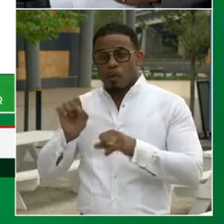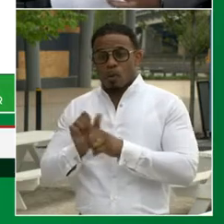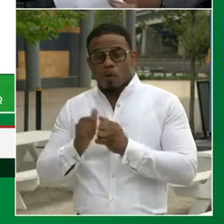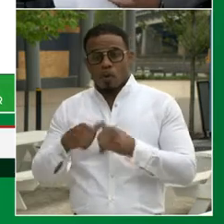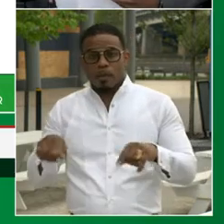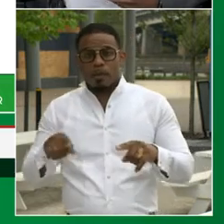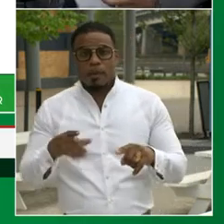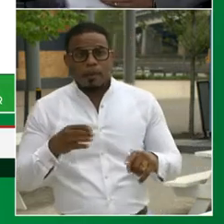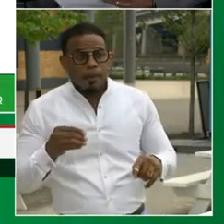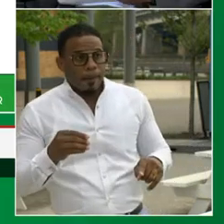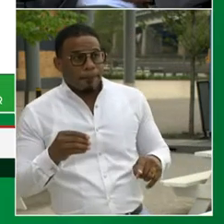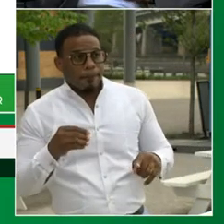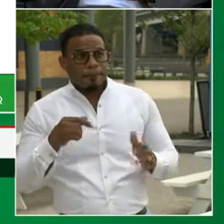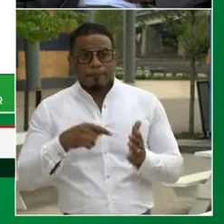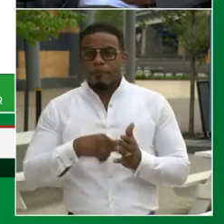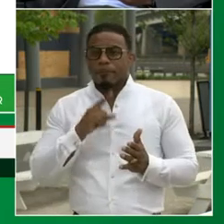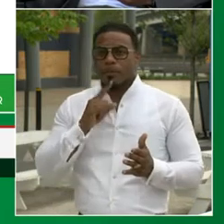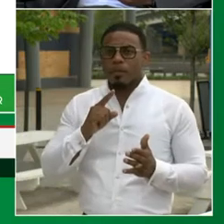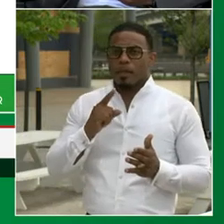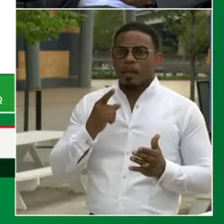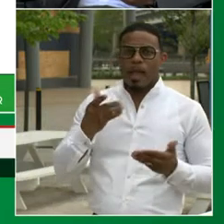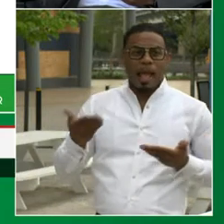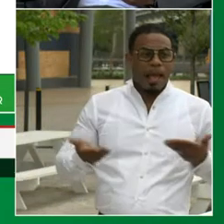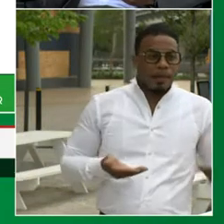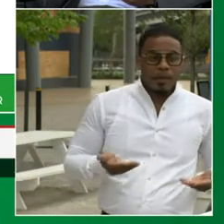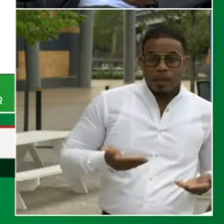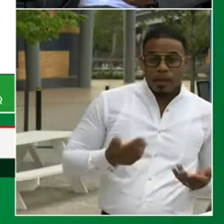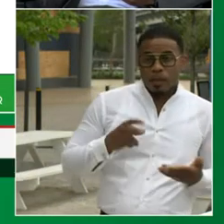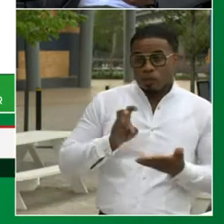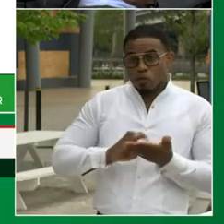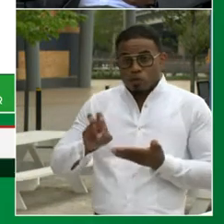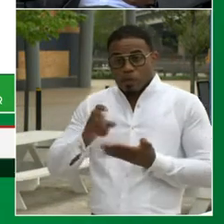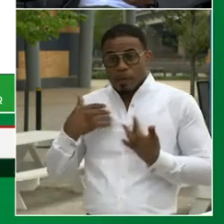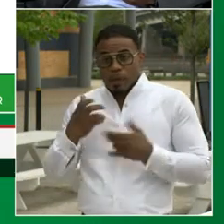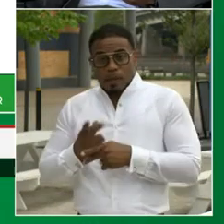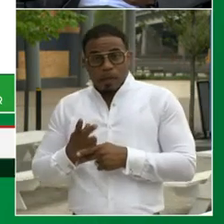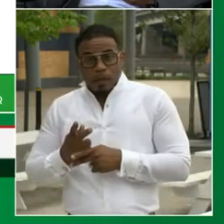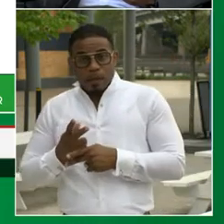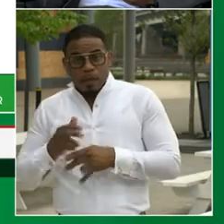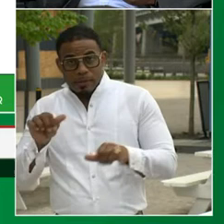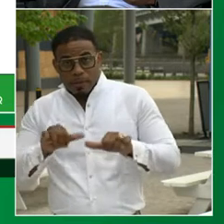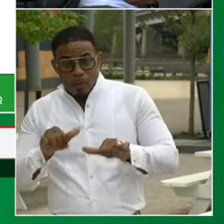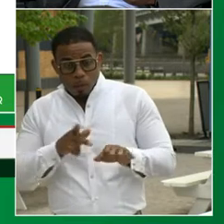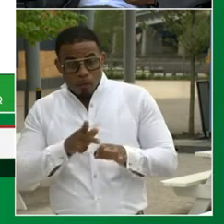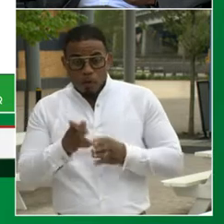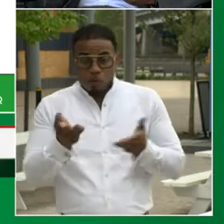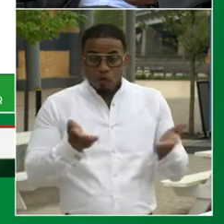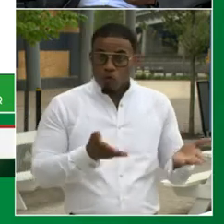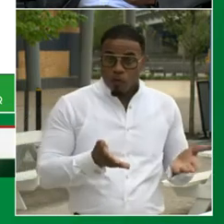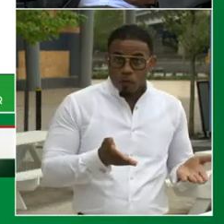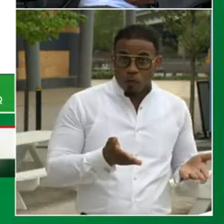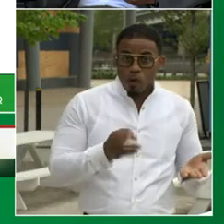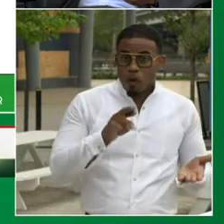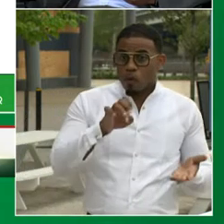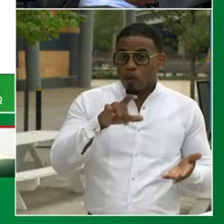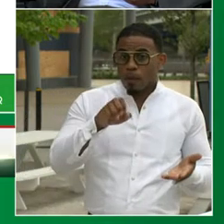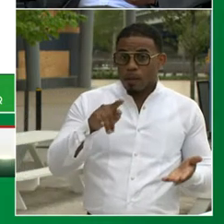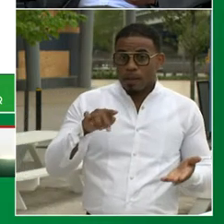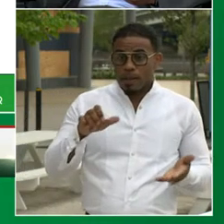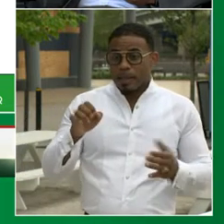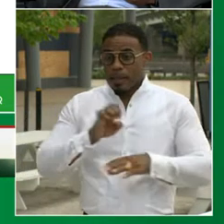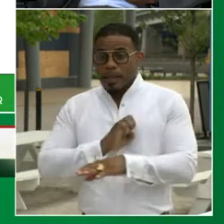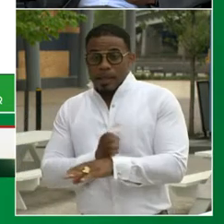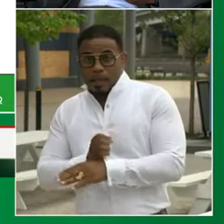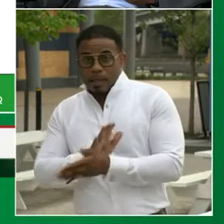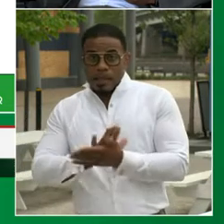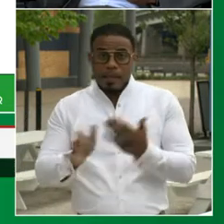them. And these are hospitality and tourism, healthcare, life science, professional services, real estate, energy and